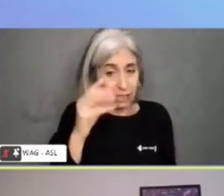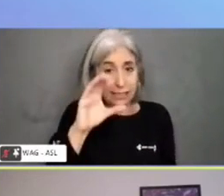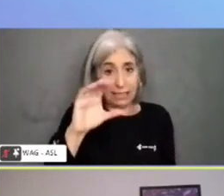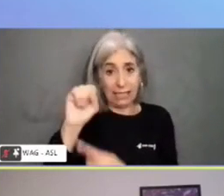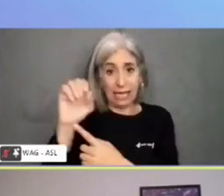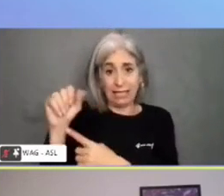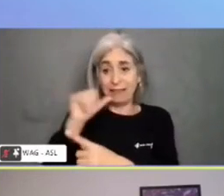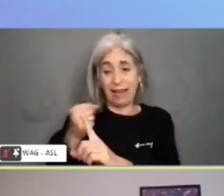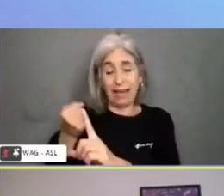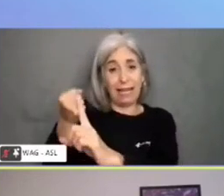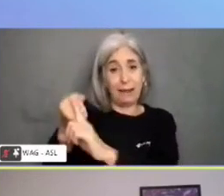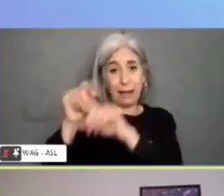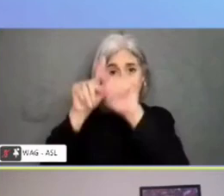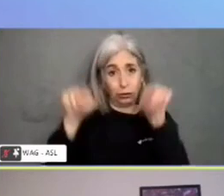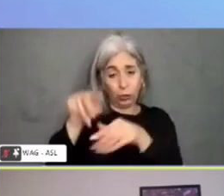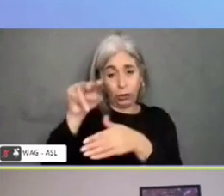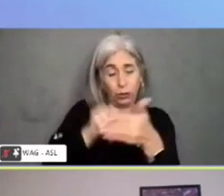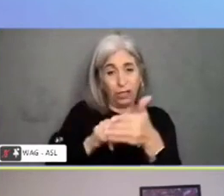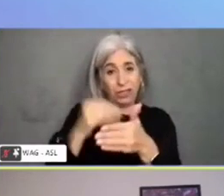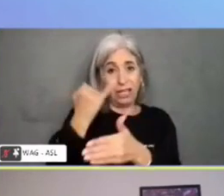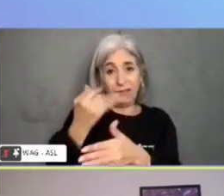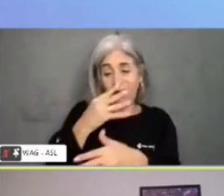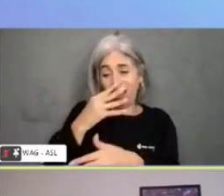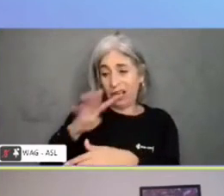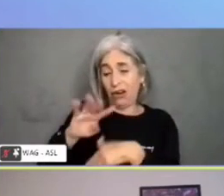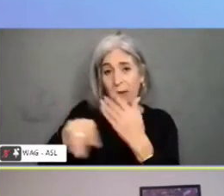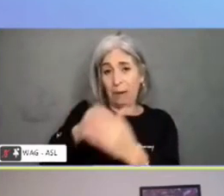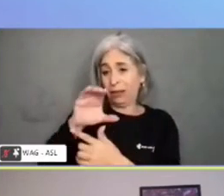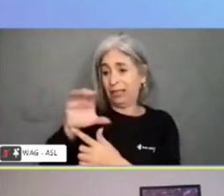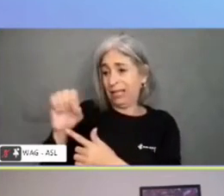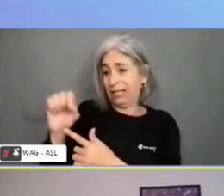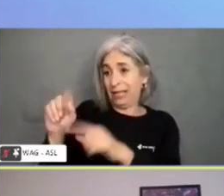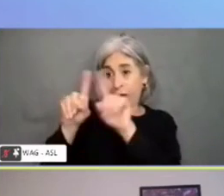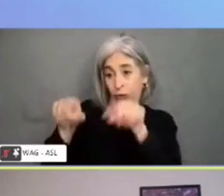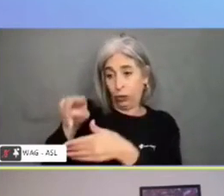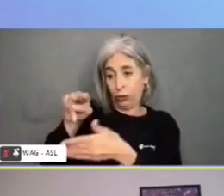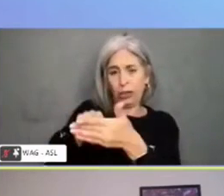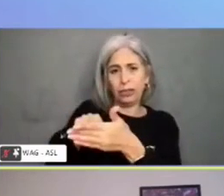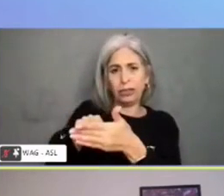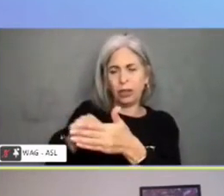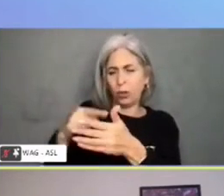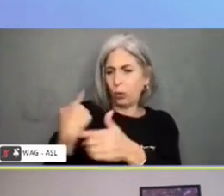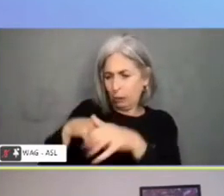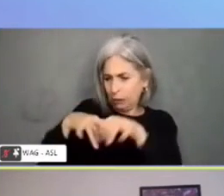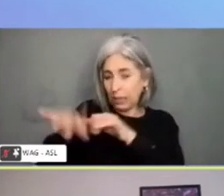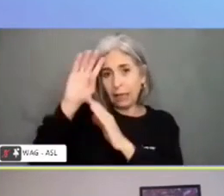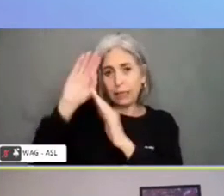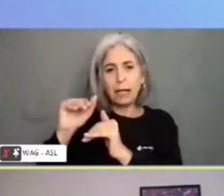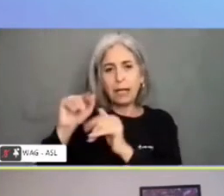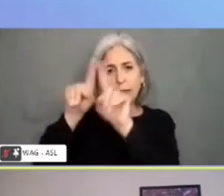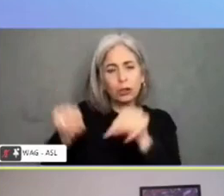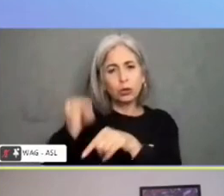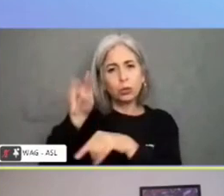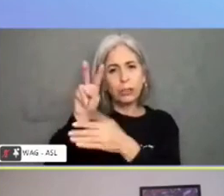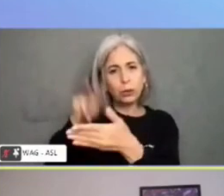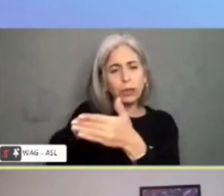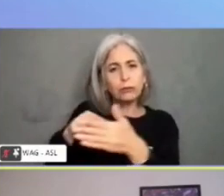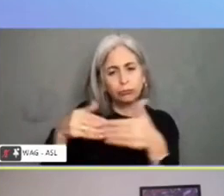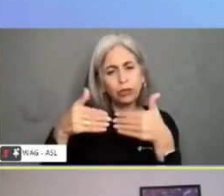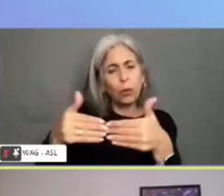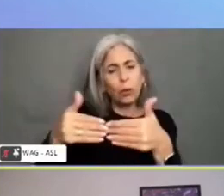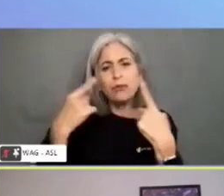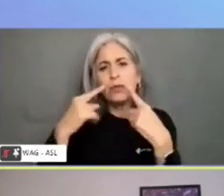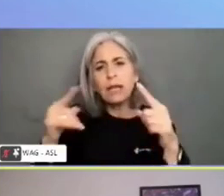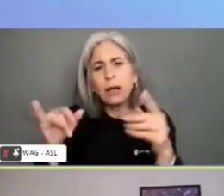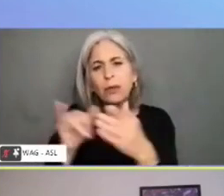impact screen readers at all, if screen readers didn't care about our CSS, then we would still expect the screen reader to go ahead and announce that